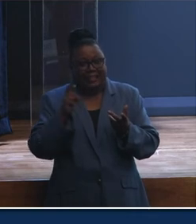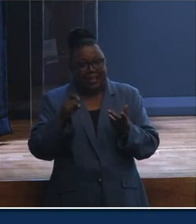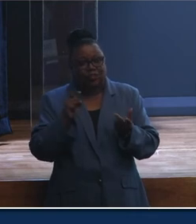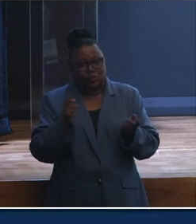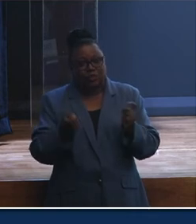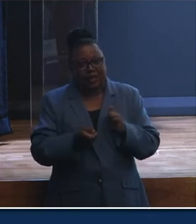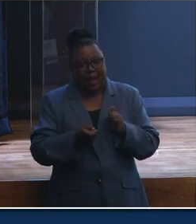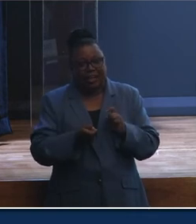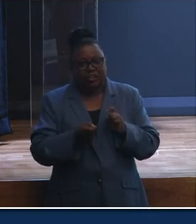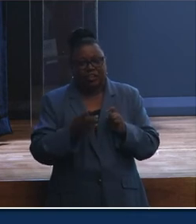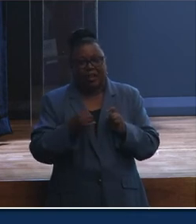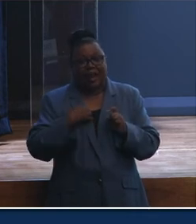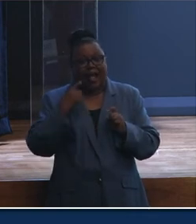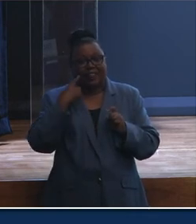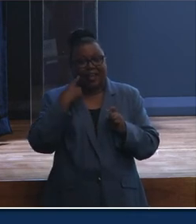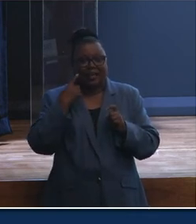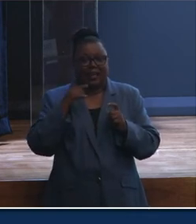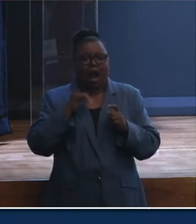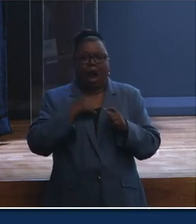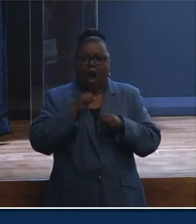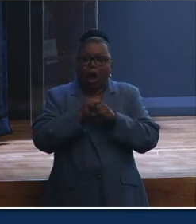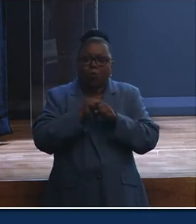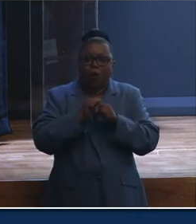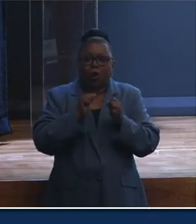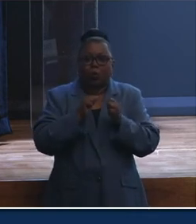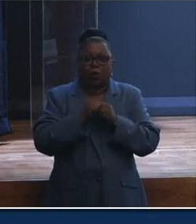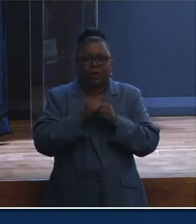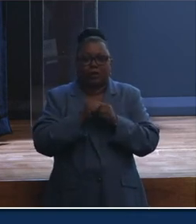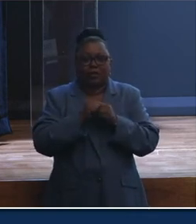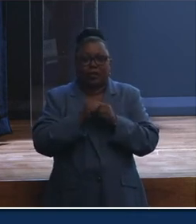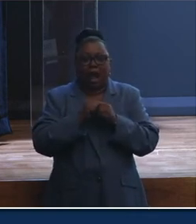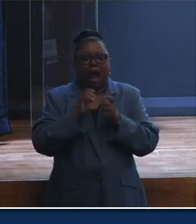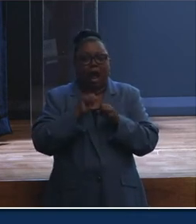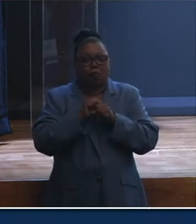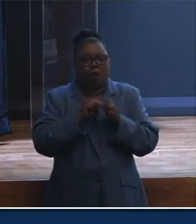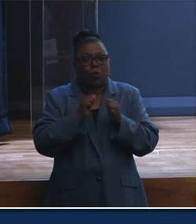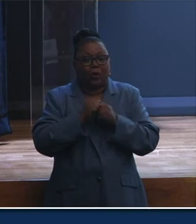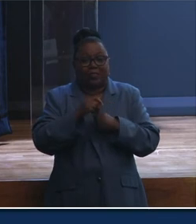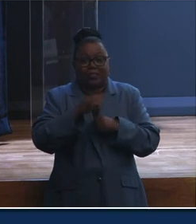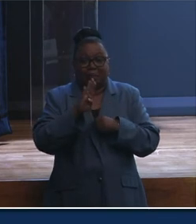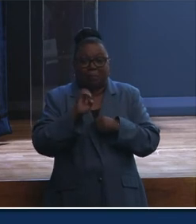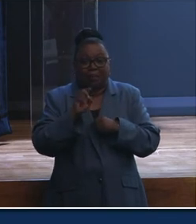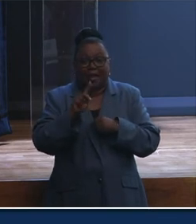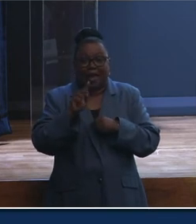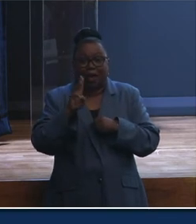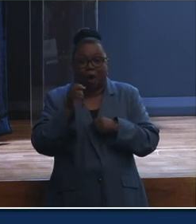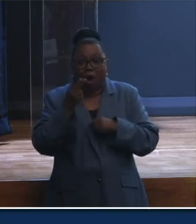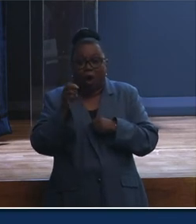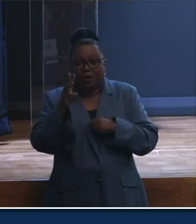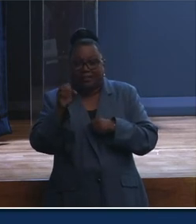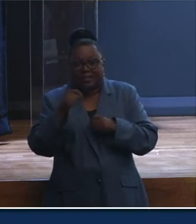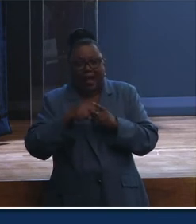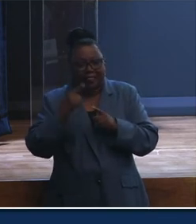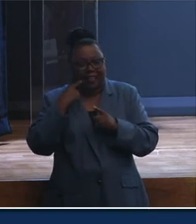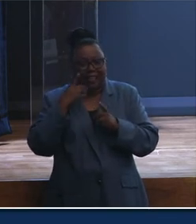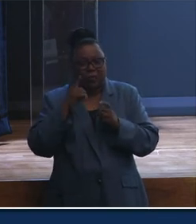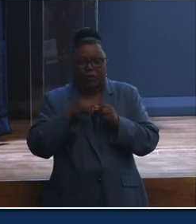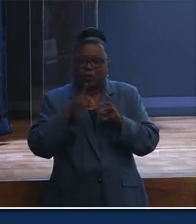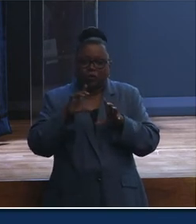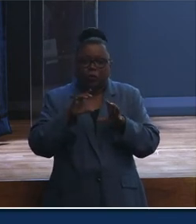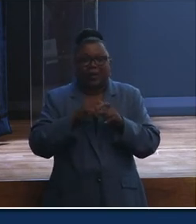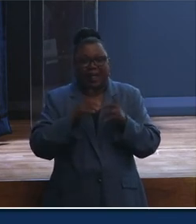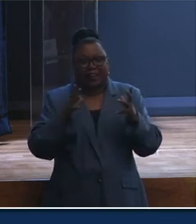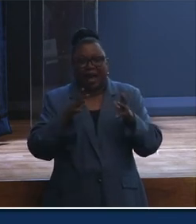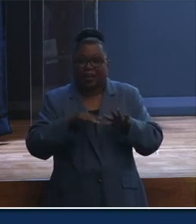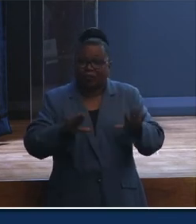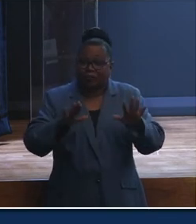to change. And I think our work with the Blackhawks, I think we're doing a